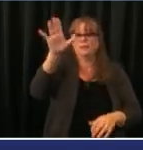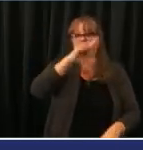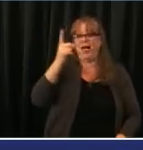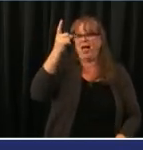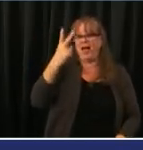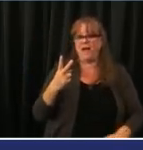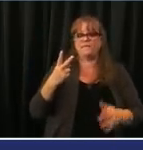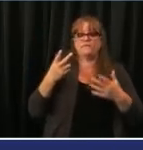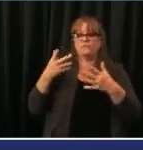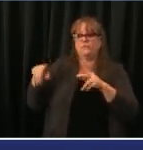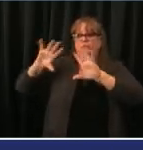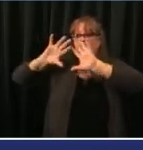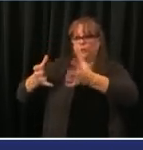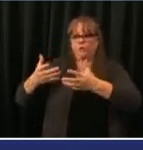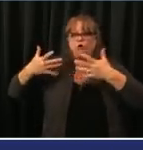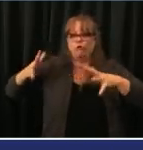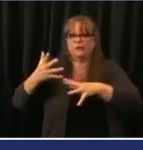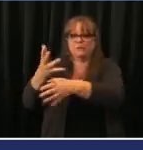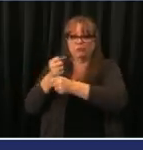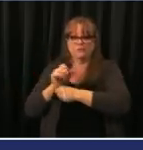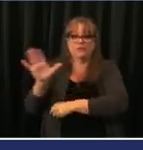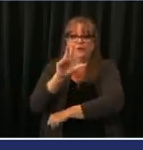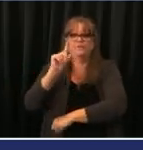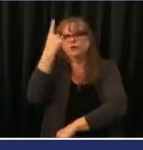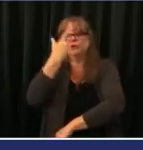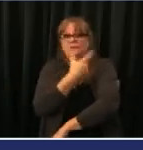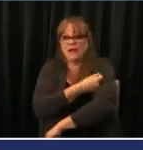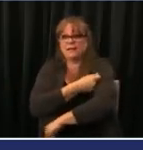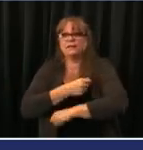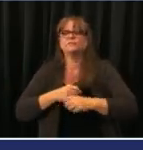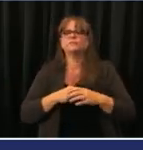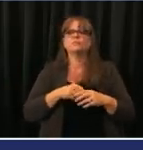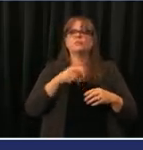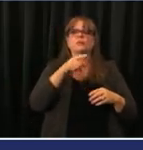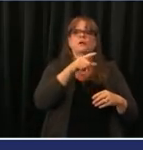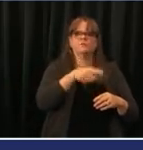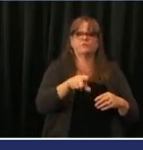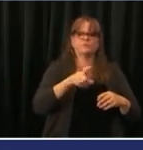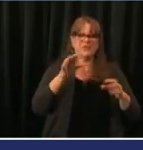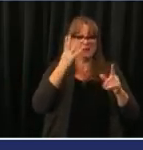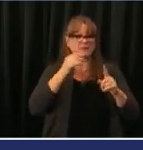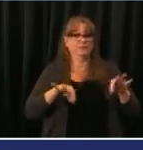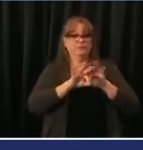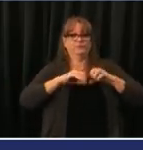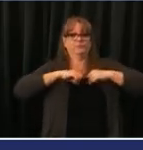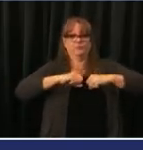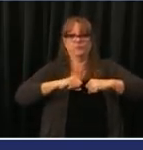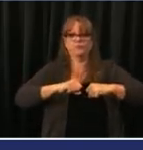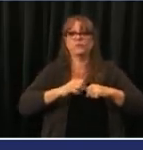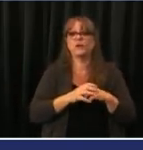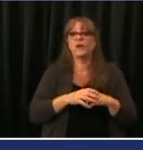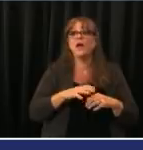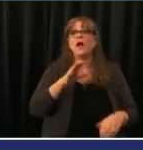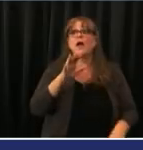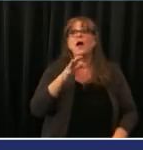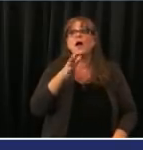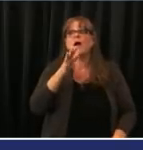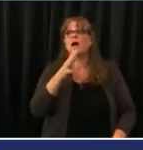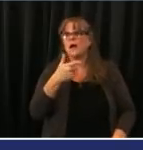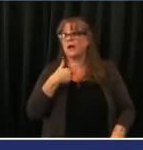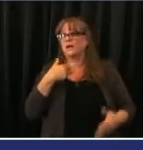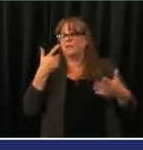our goal of protecting people 70 and up. And I know there's people 70 and up watching this who got it, of course, who had friends who got it. There's also some watching this